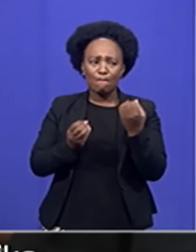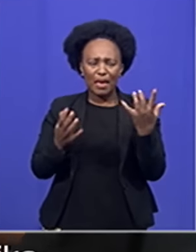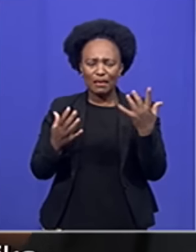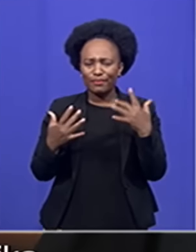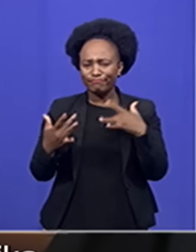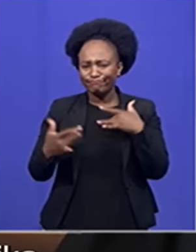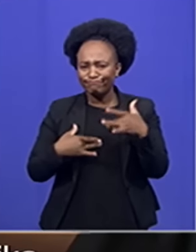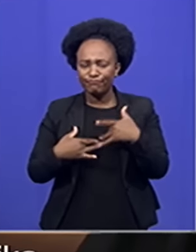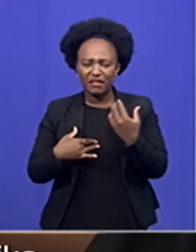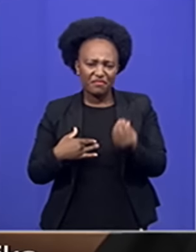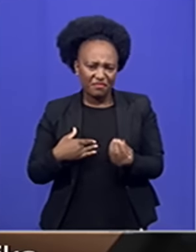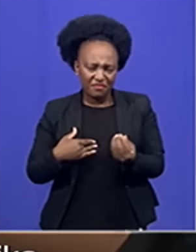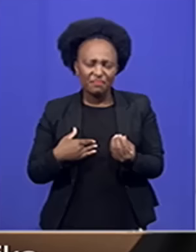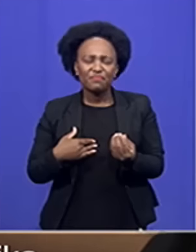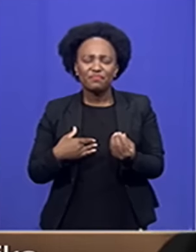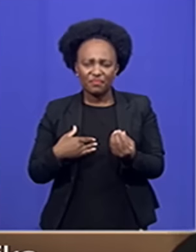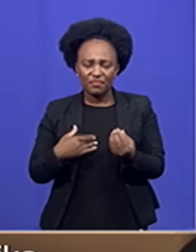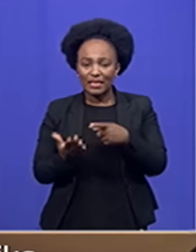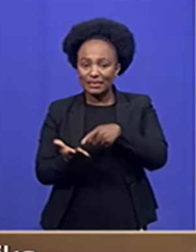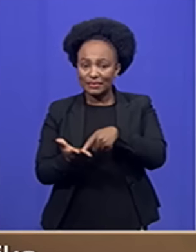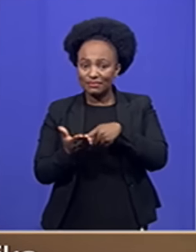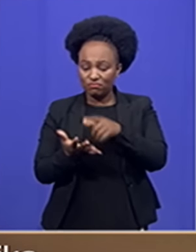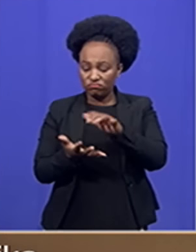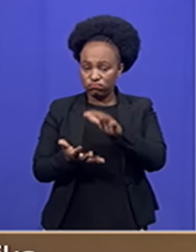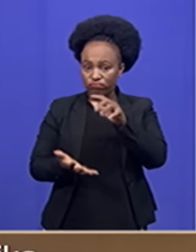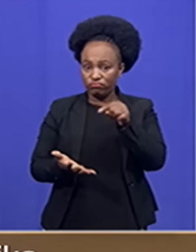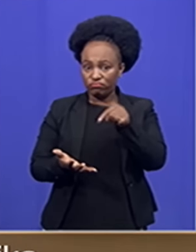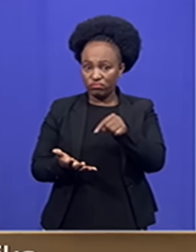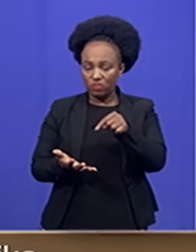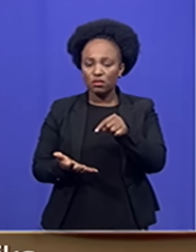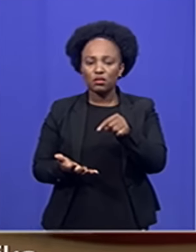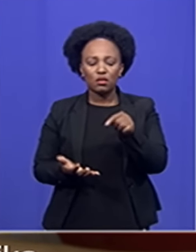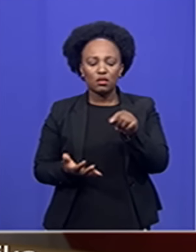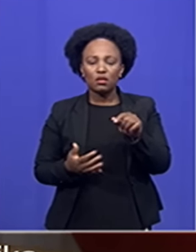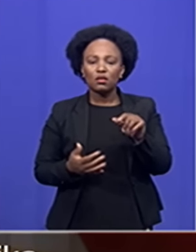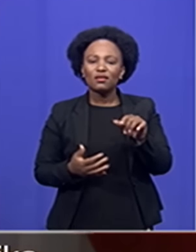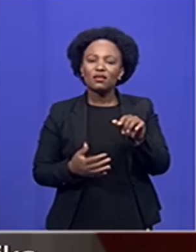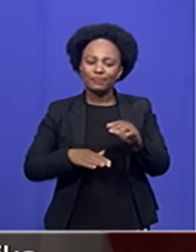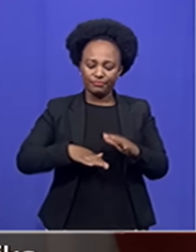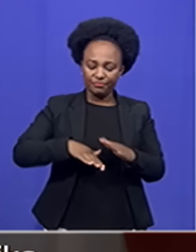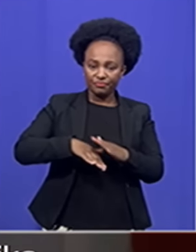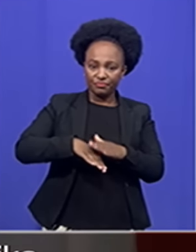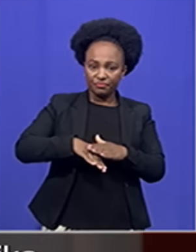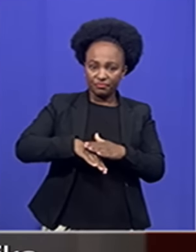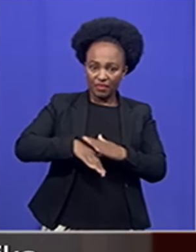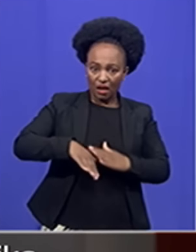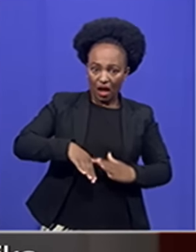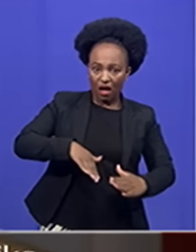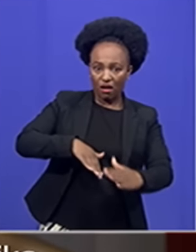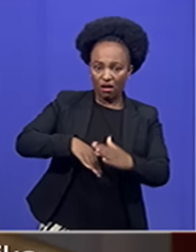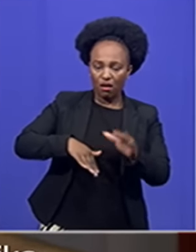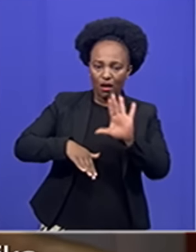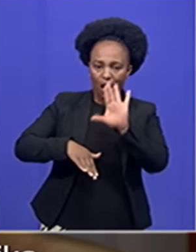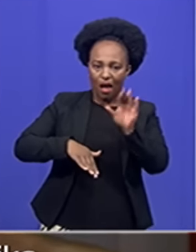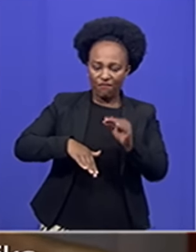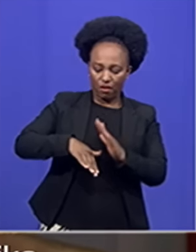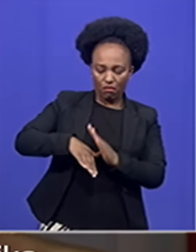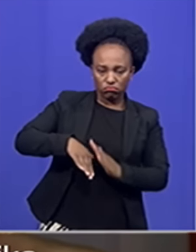gonne bothata ba sekoloto ke gore dinaga tsa Africa bothata bogolo se gore naga tsa Africa matlole a tshwanetse